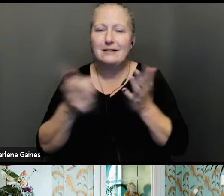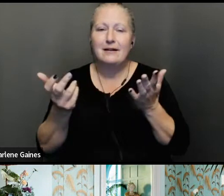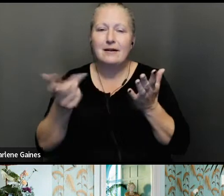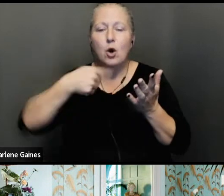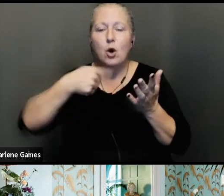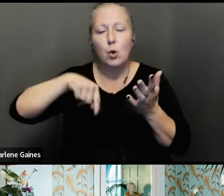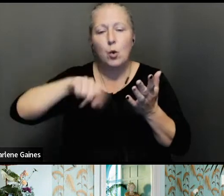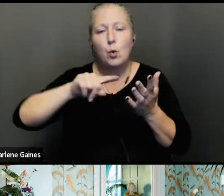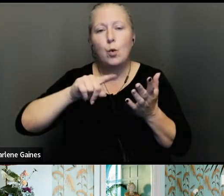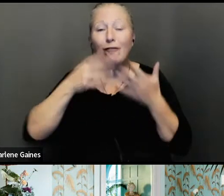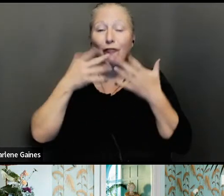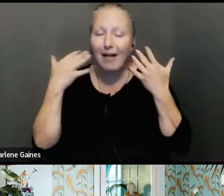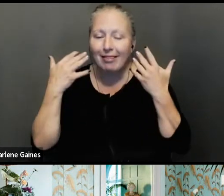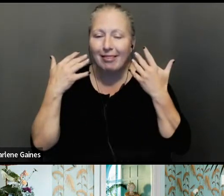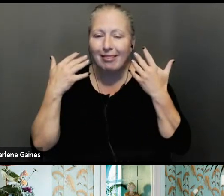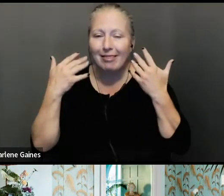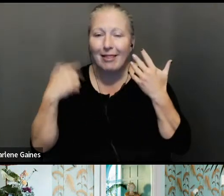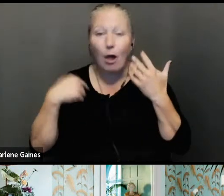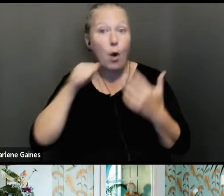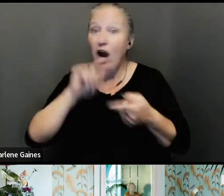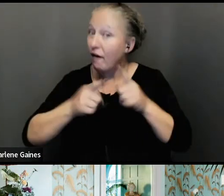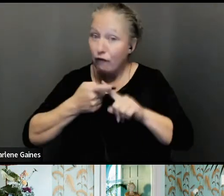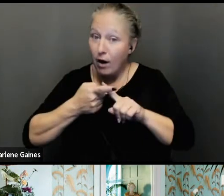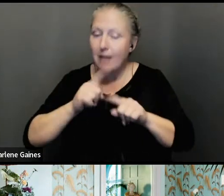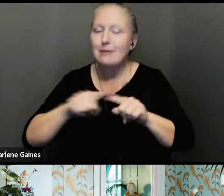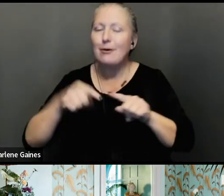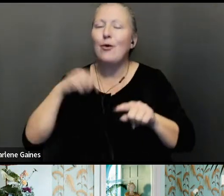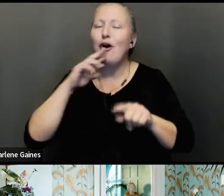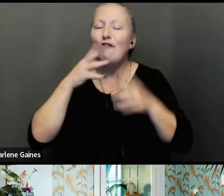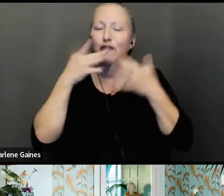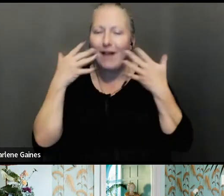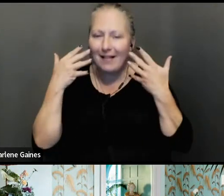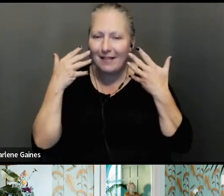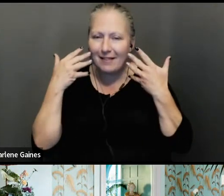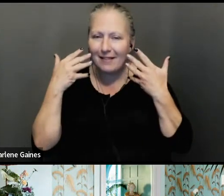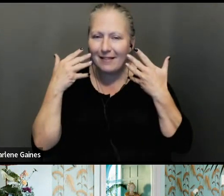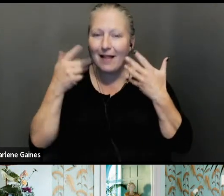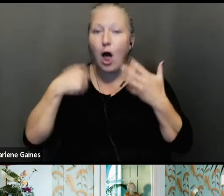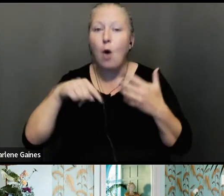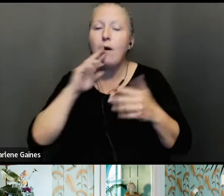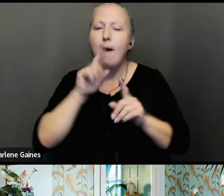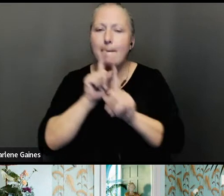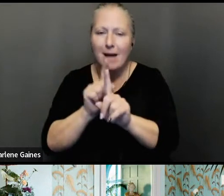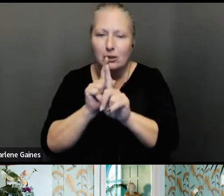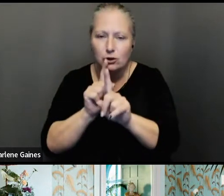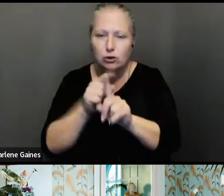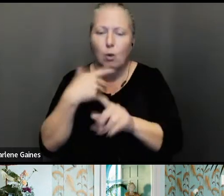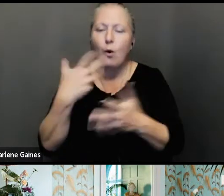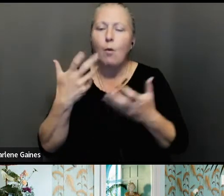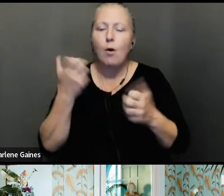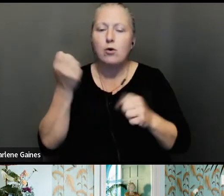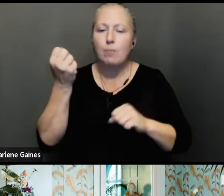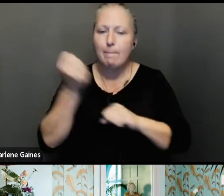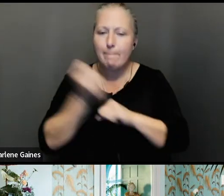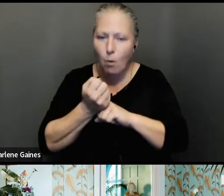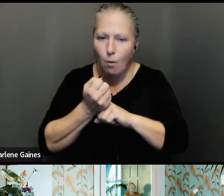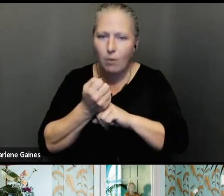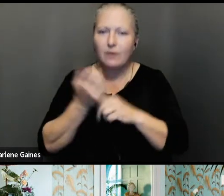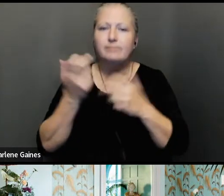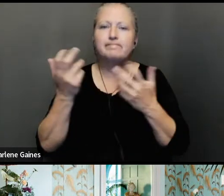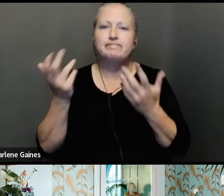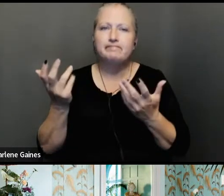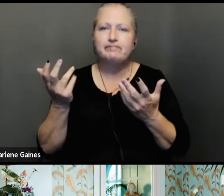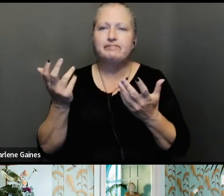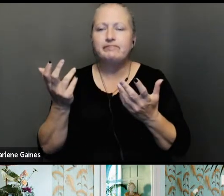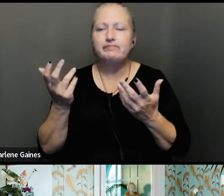are friendly. We're not friends, but we are definitely friendly, and we're mentors, and we want to support. So